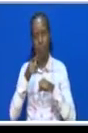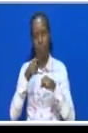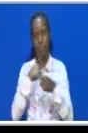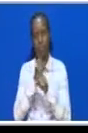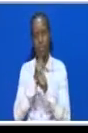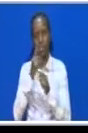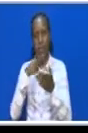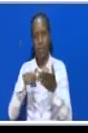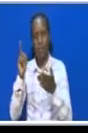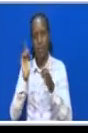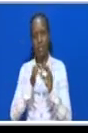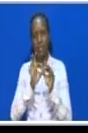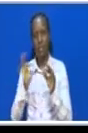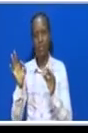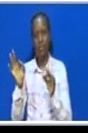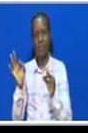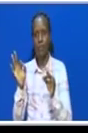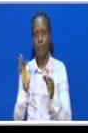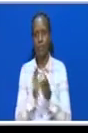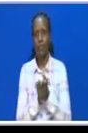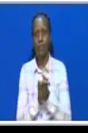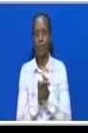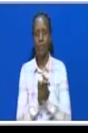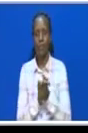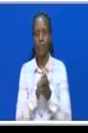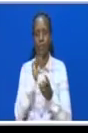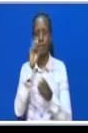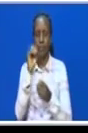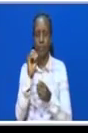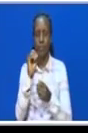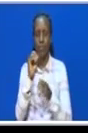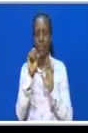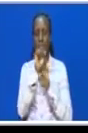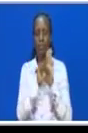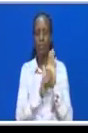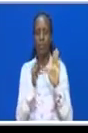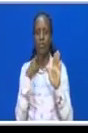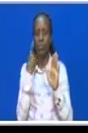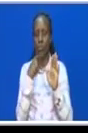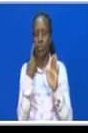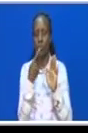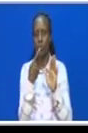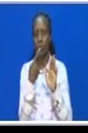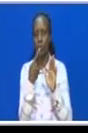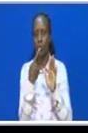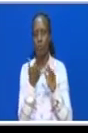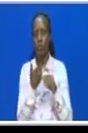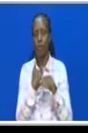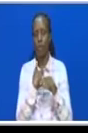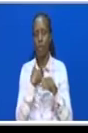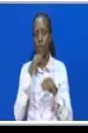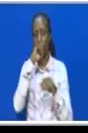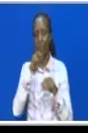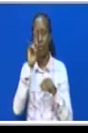a correct sentence. So who are the subjects here? We have